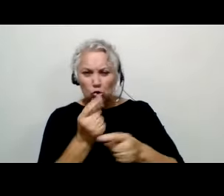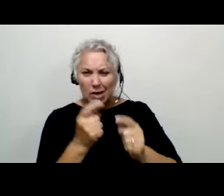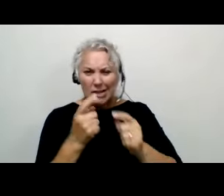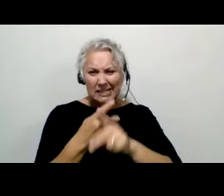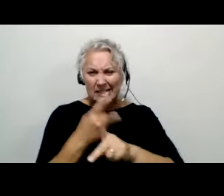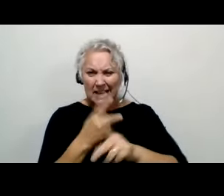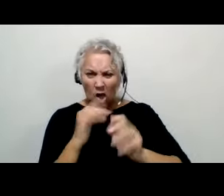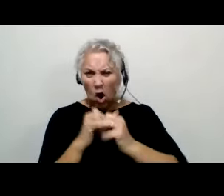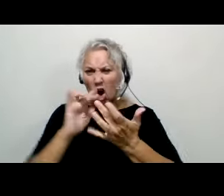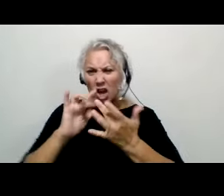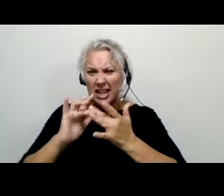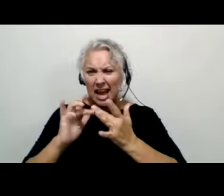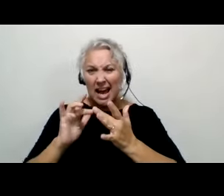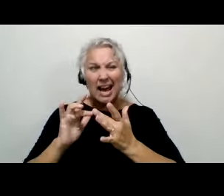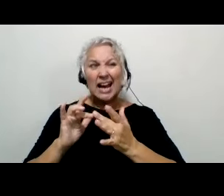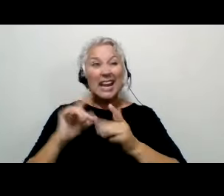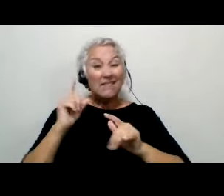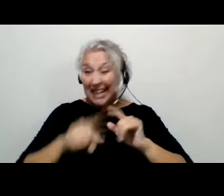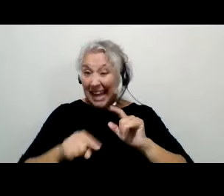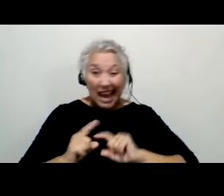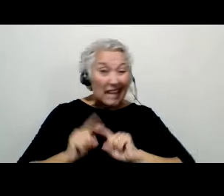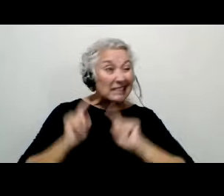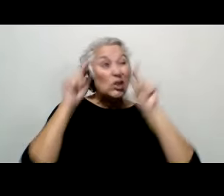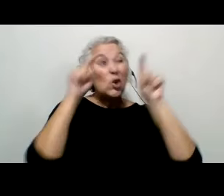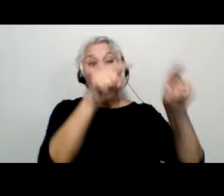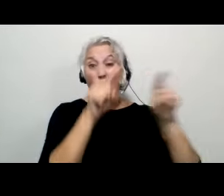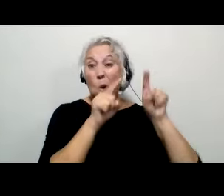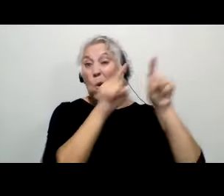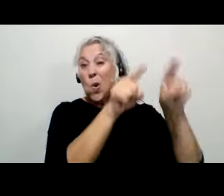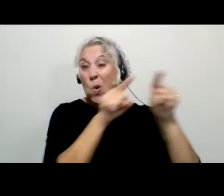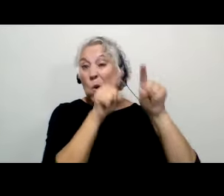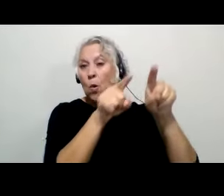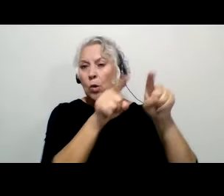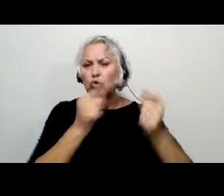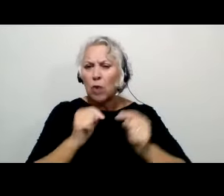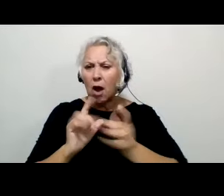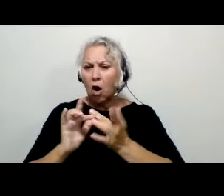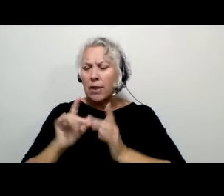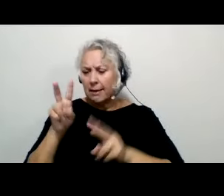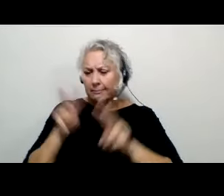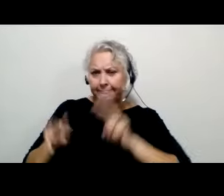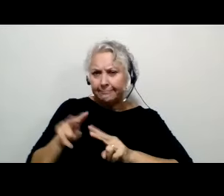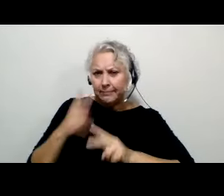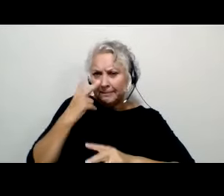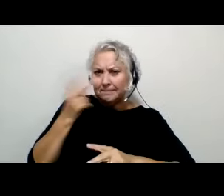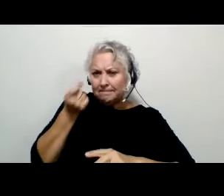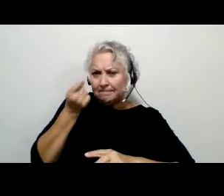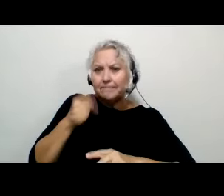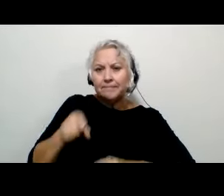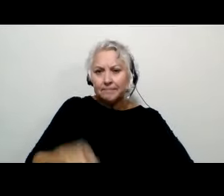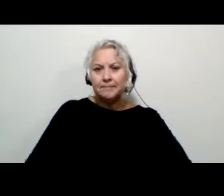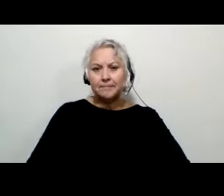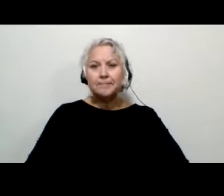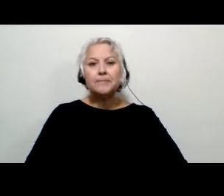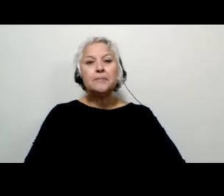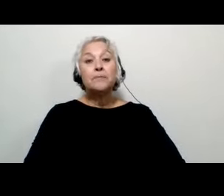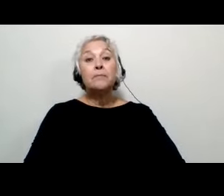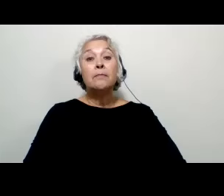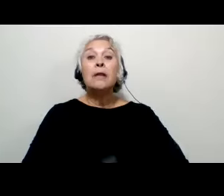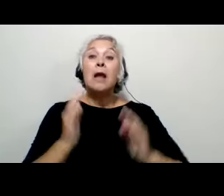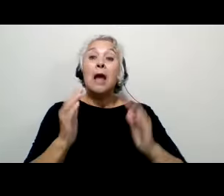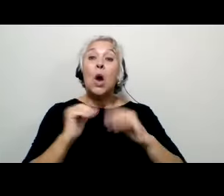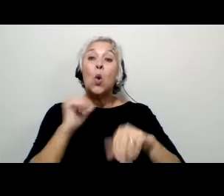things online if we can't get them actually out into a work-based learning situation. And